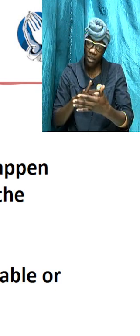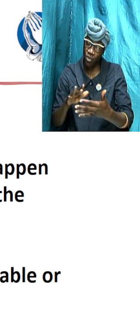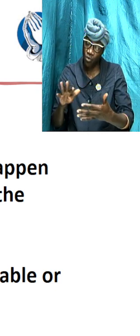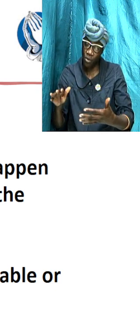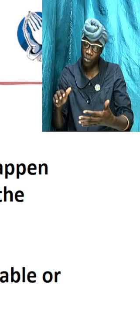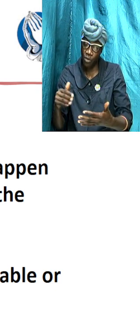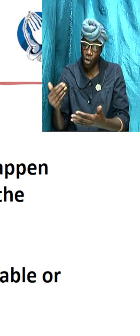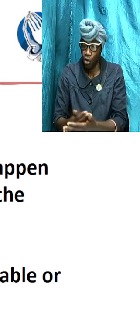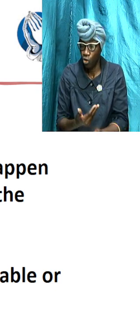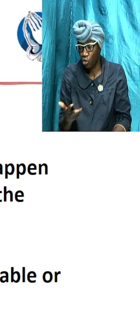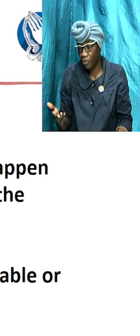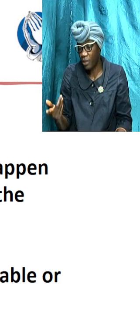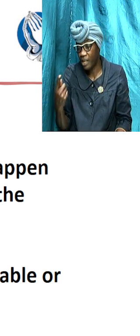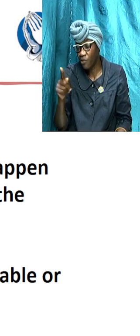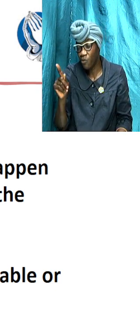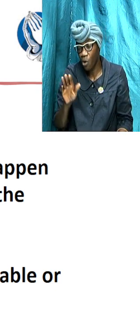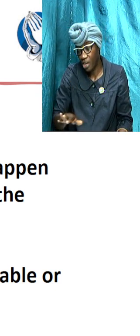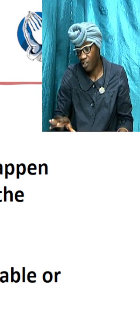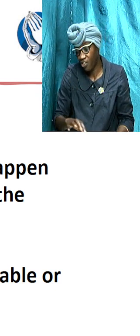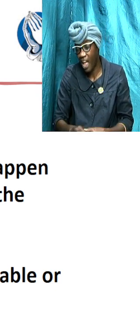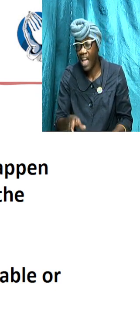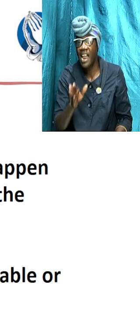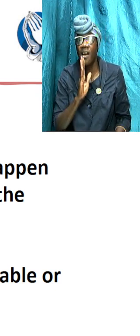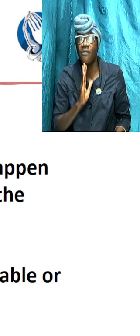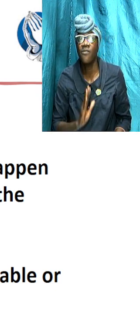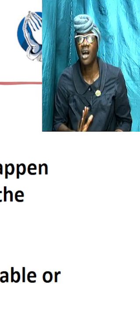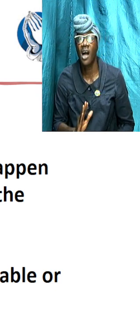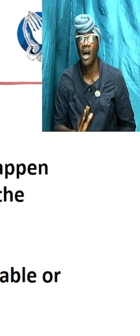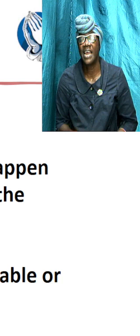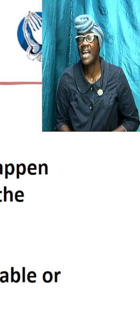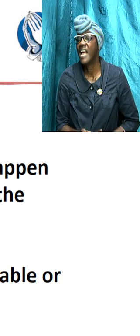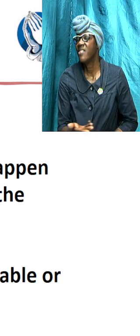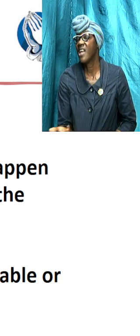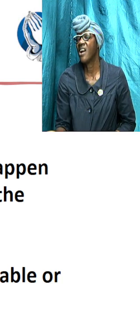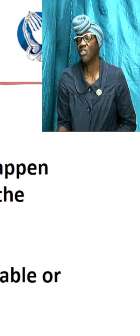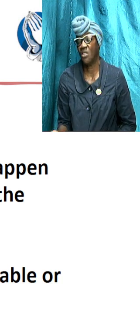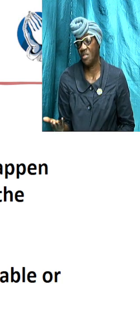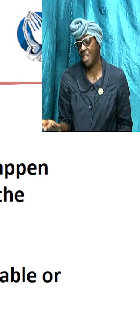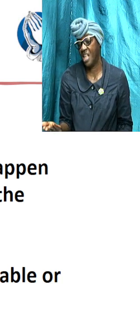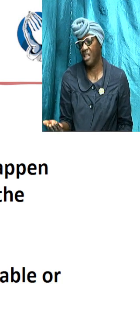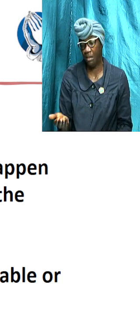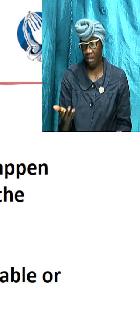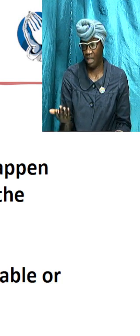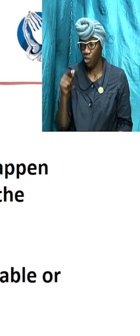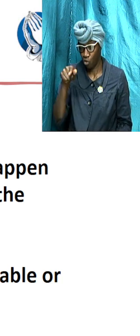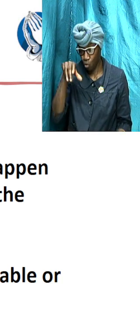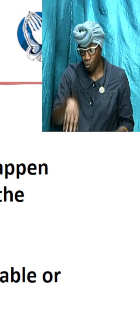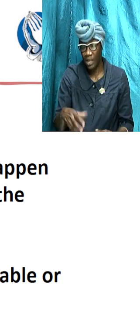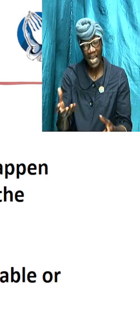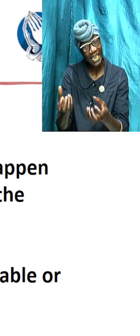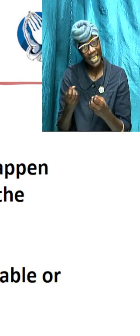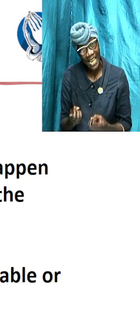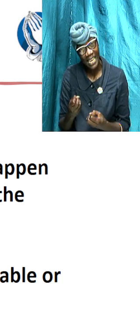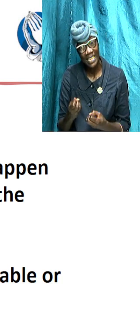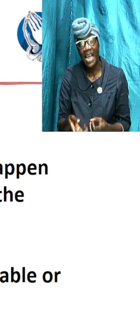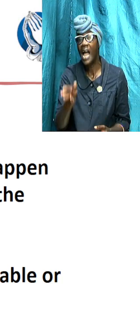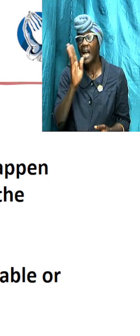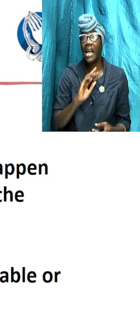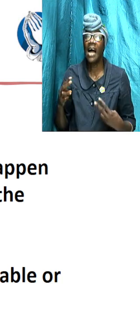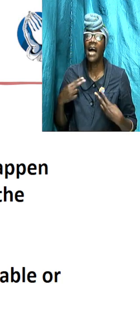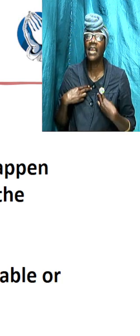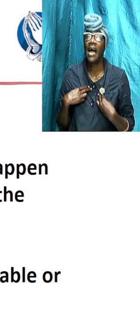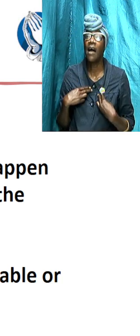things that is for the child of God. Amen. There are some things that you can get. Amen. There are some things that God has in